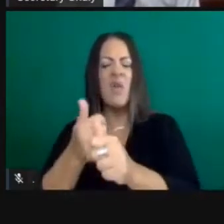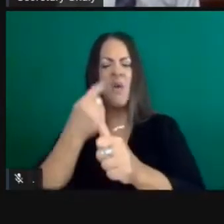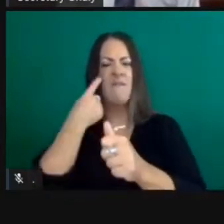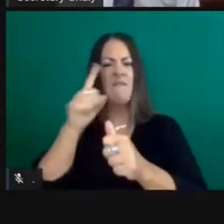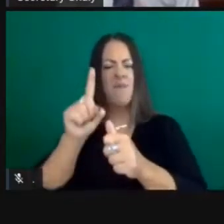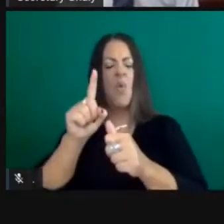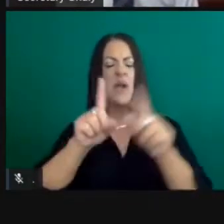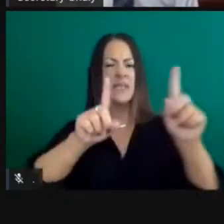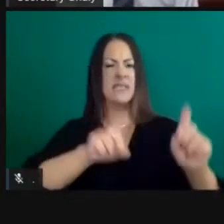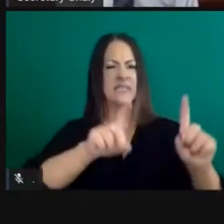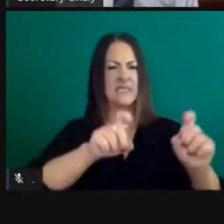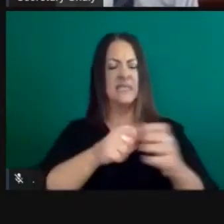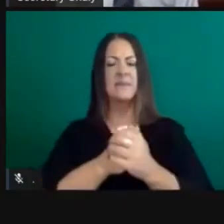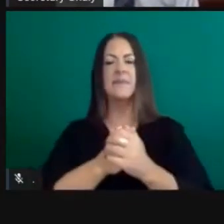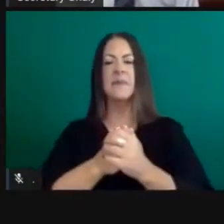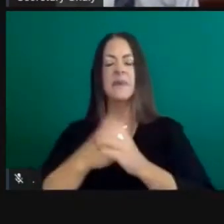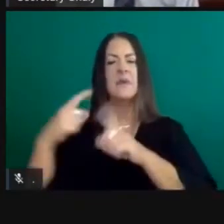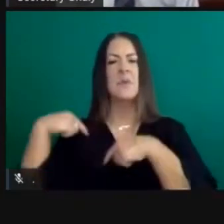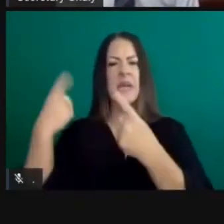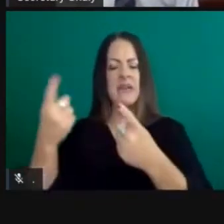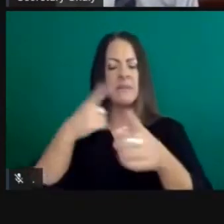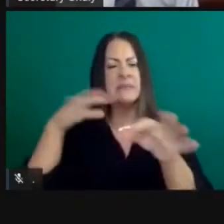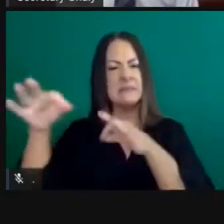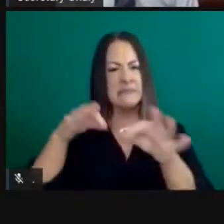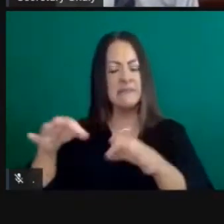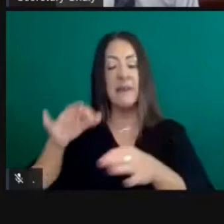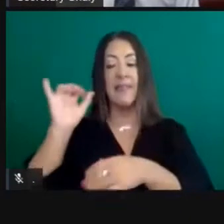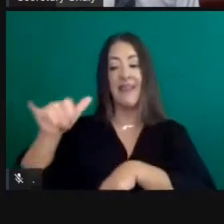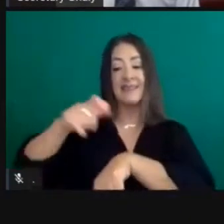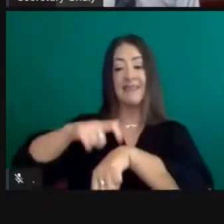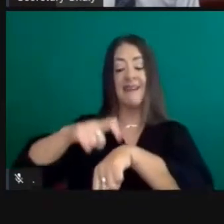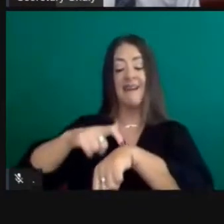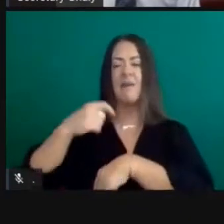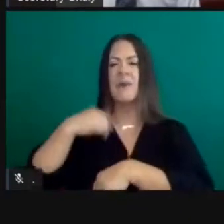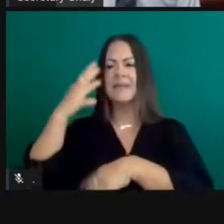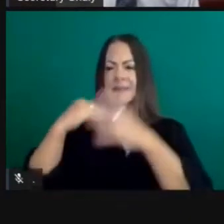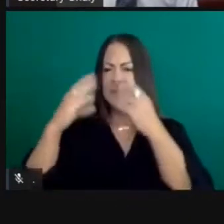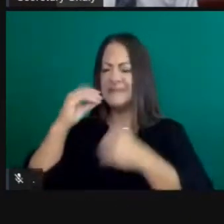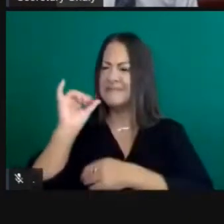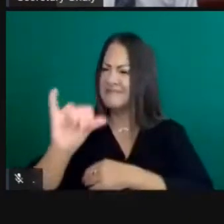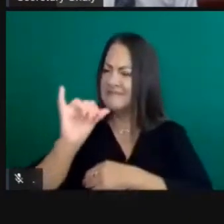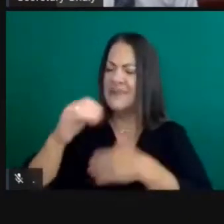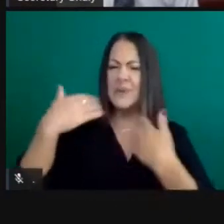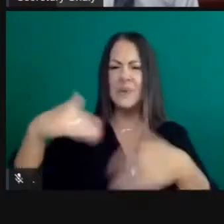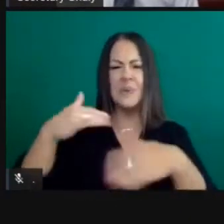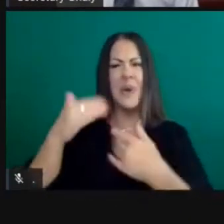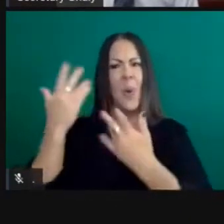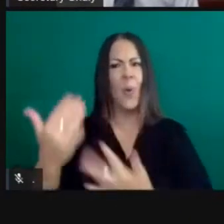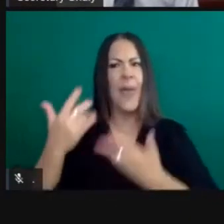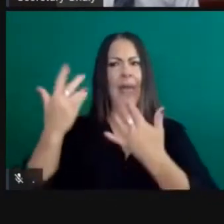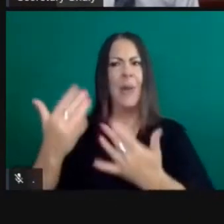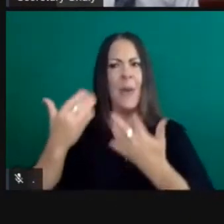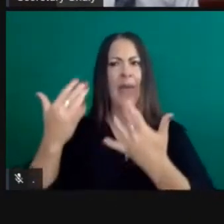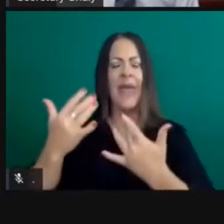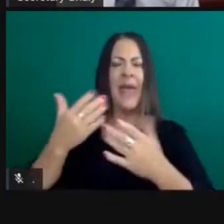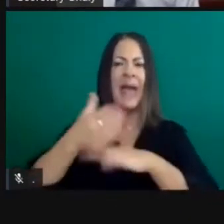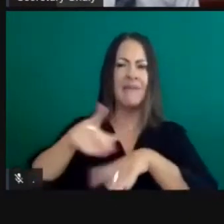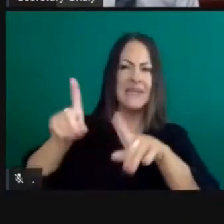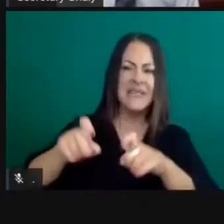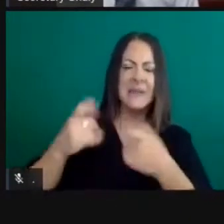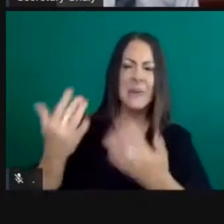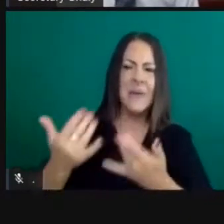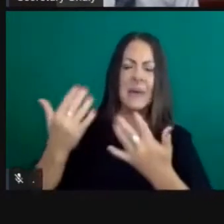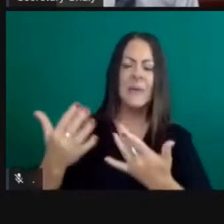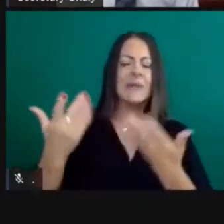that, and it was really built around the fact that at that time we were experiencing delays in turnaround time. There were access to